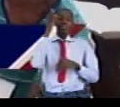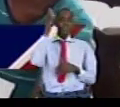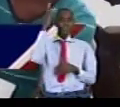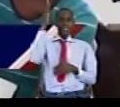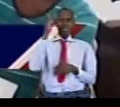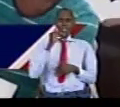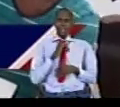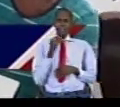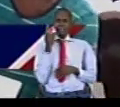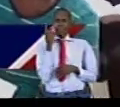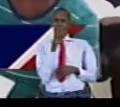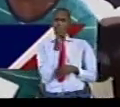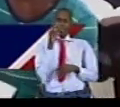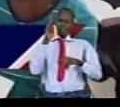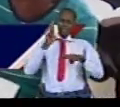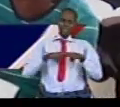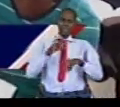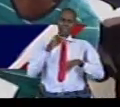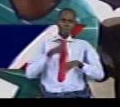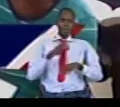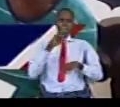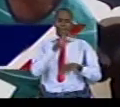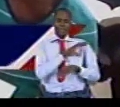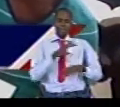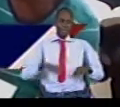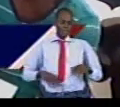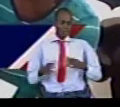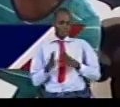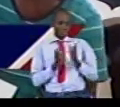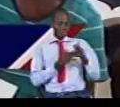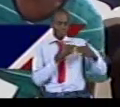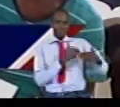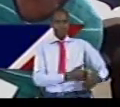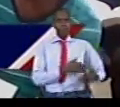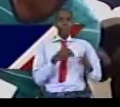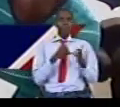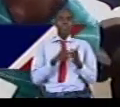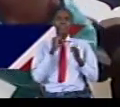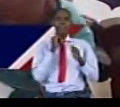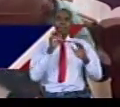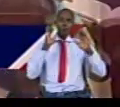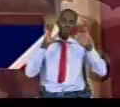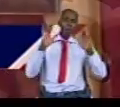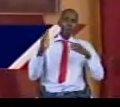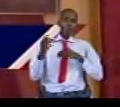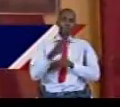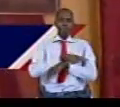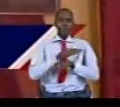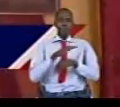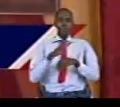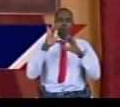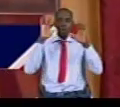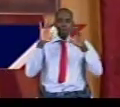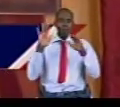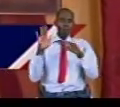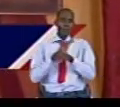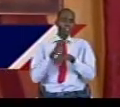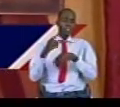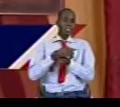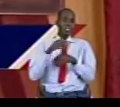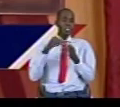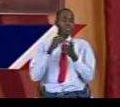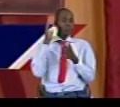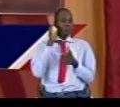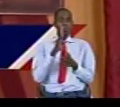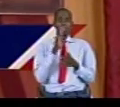sitting down by the side of the Lord Jesus Christ. What a wonderful day that will be, that where he is, there